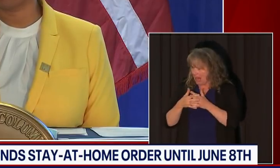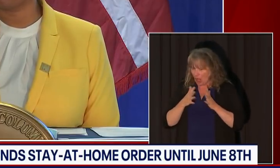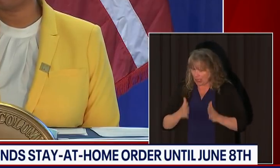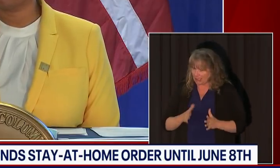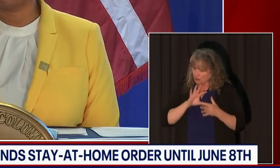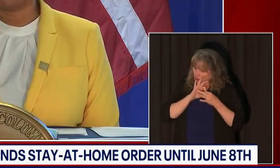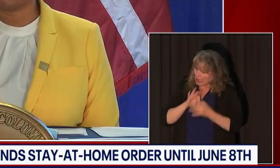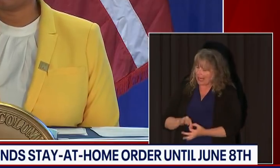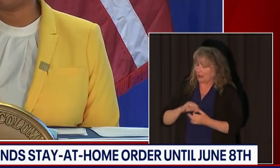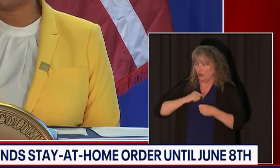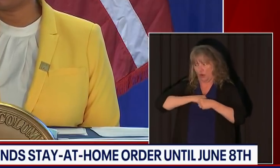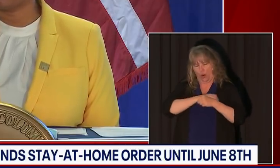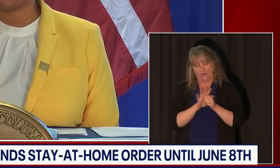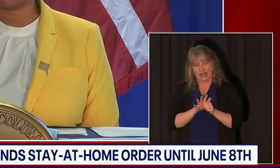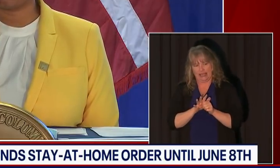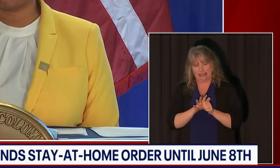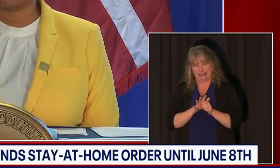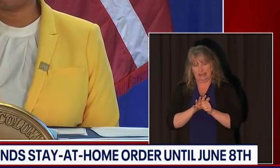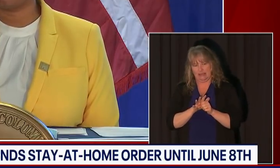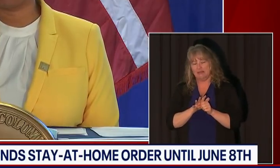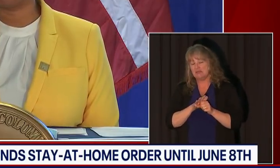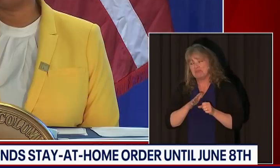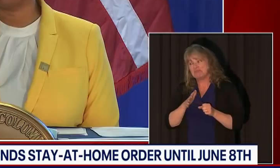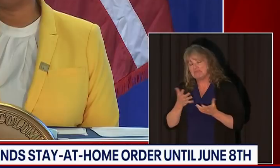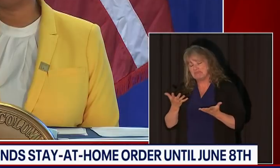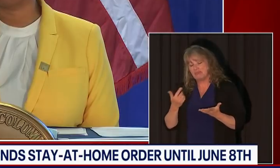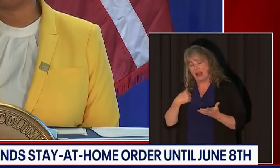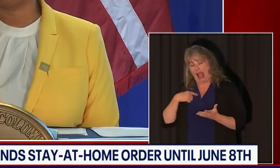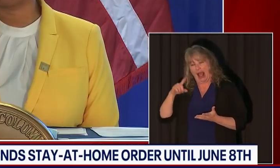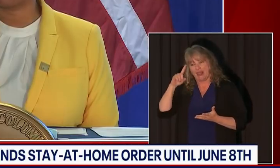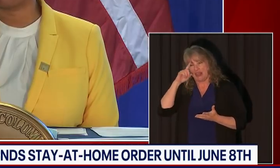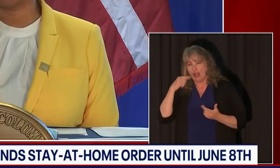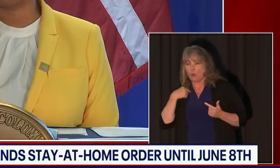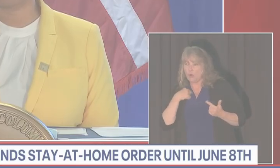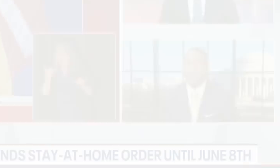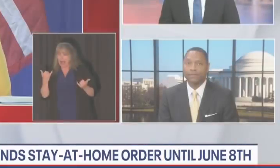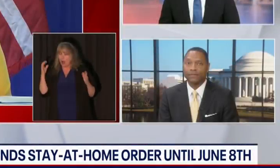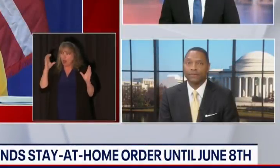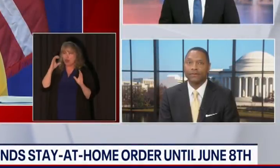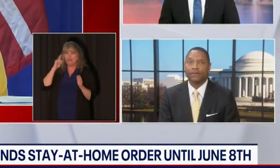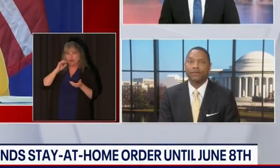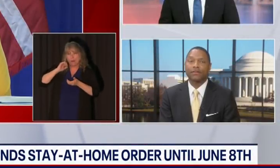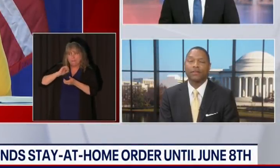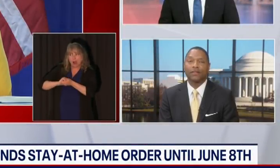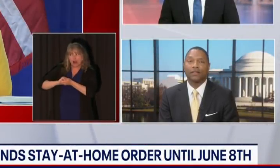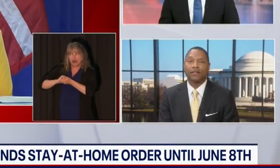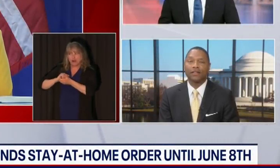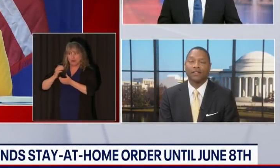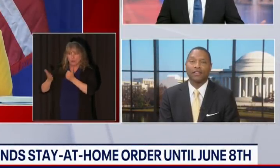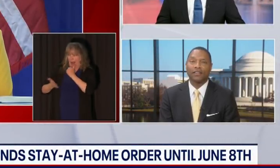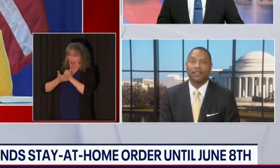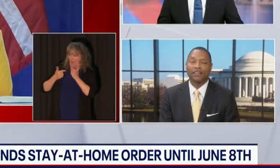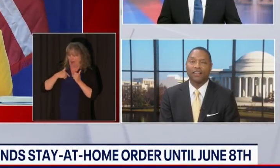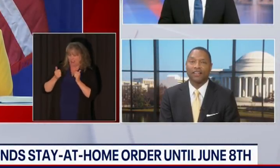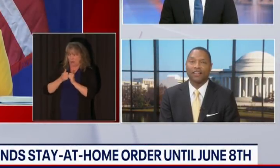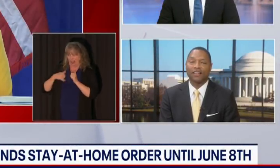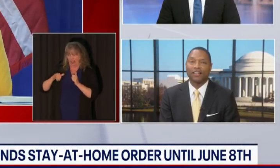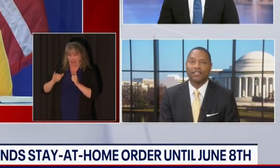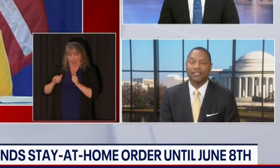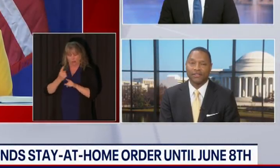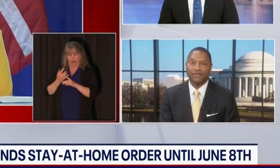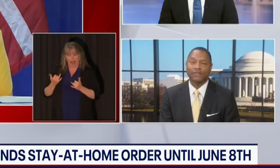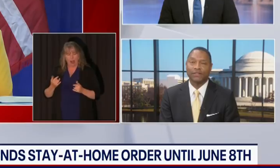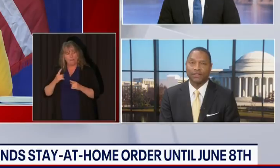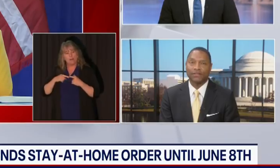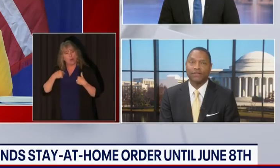Steve. I mentioned that hospitals at about 76% capacity right now when it comes to the treatment, which is respectable